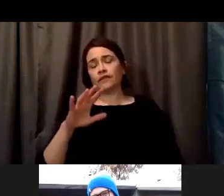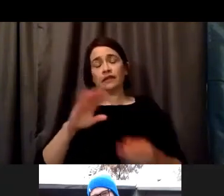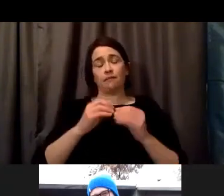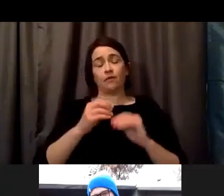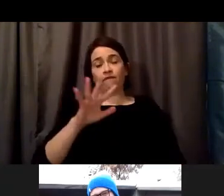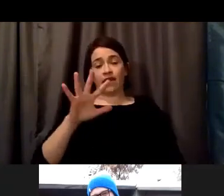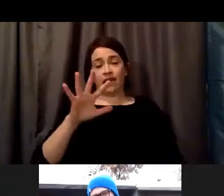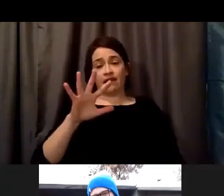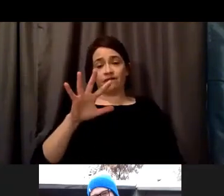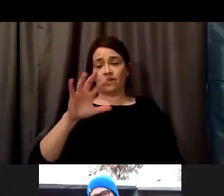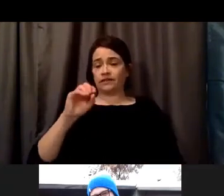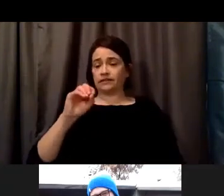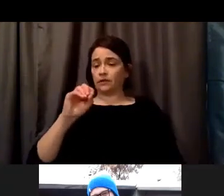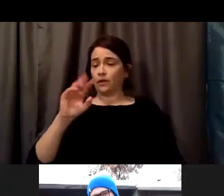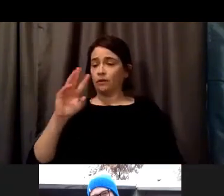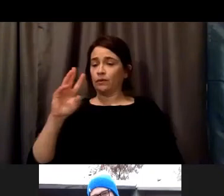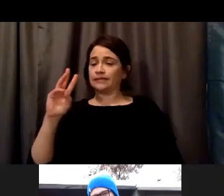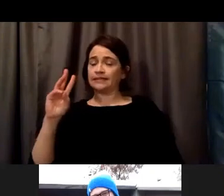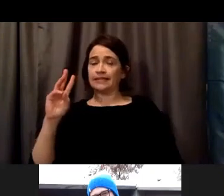which is in equivalence to